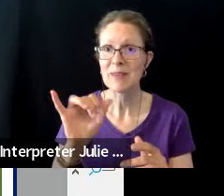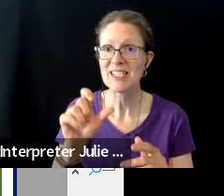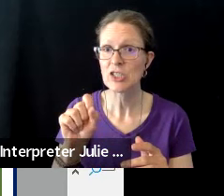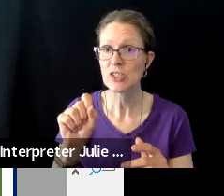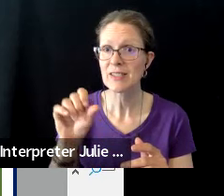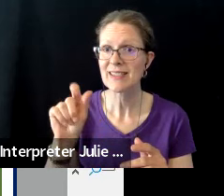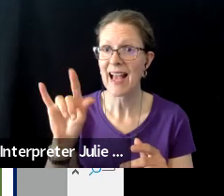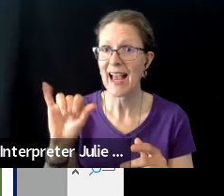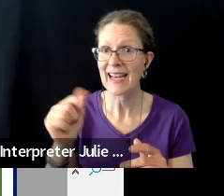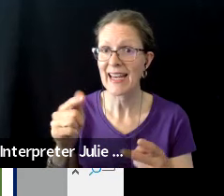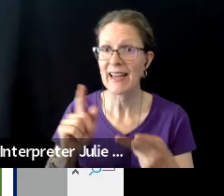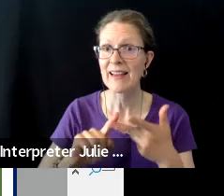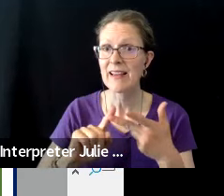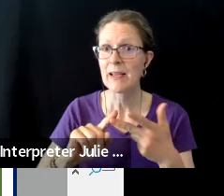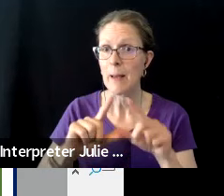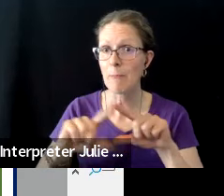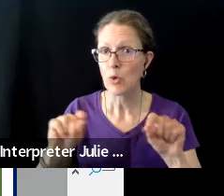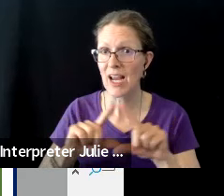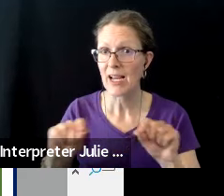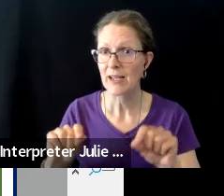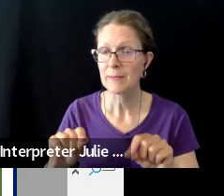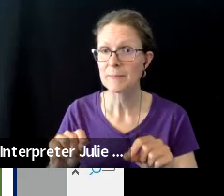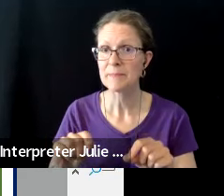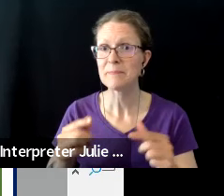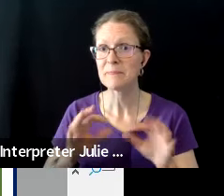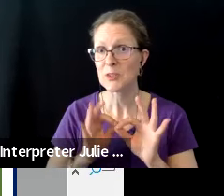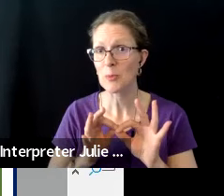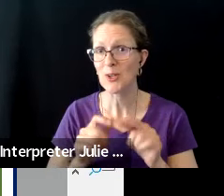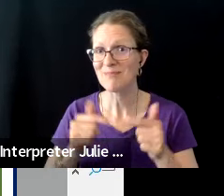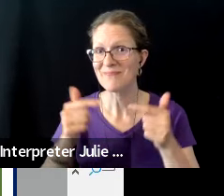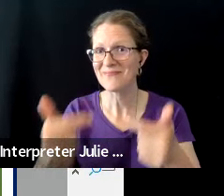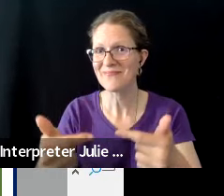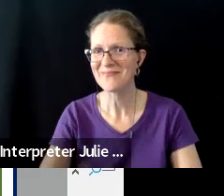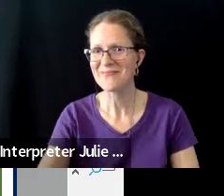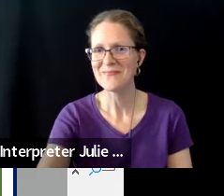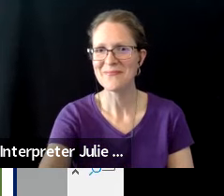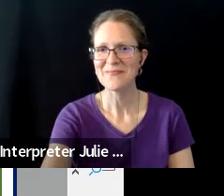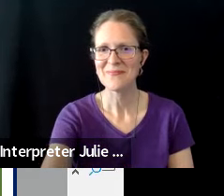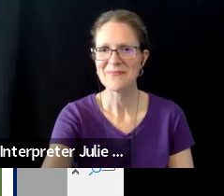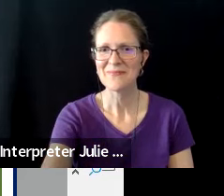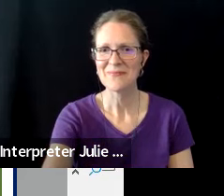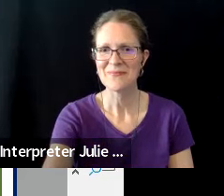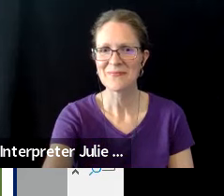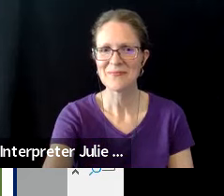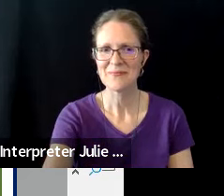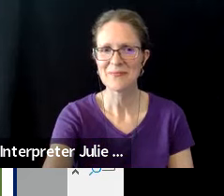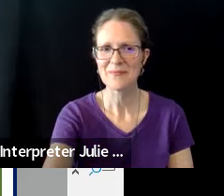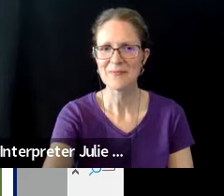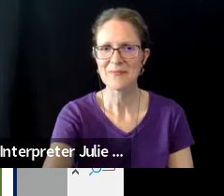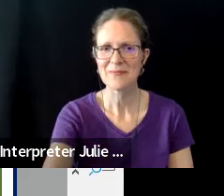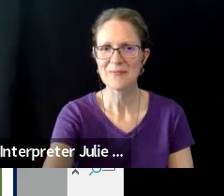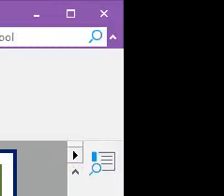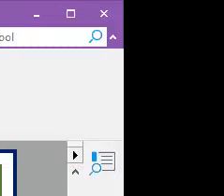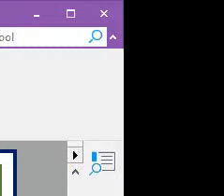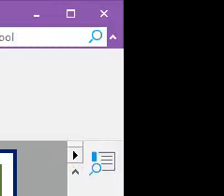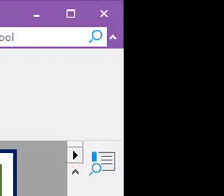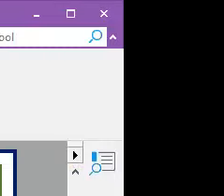and brick. You can go to the next one. And then we've got a couple of floor plan slides. This is